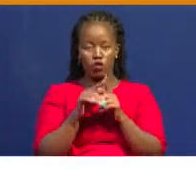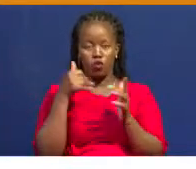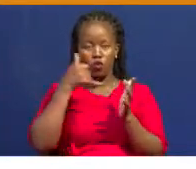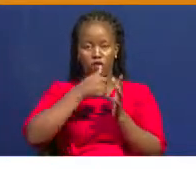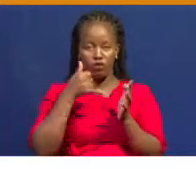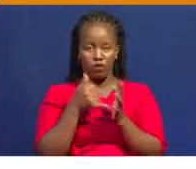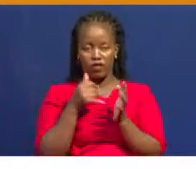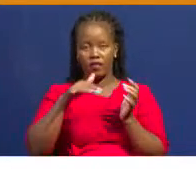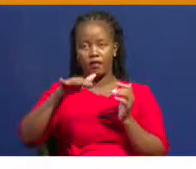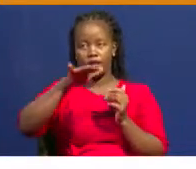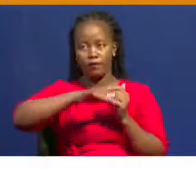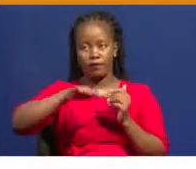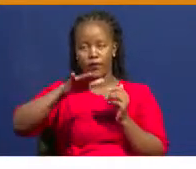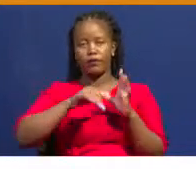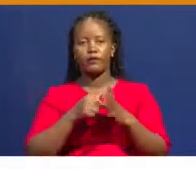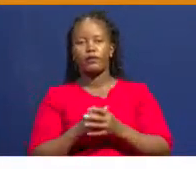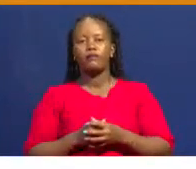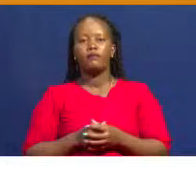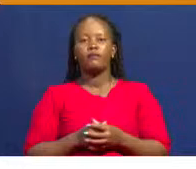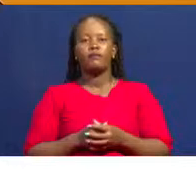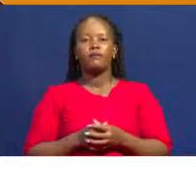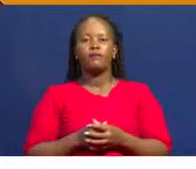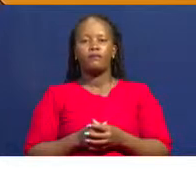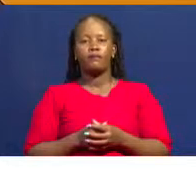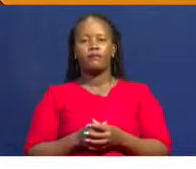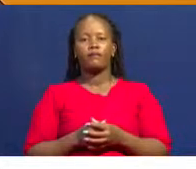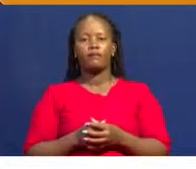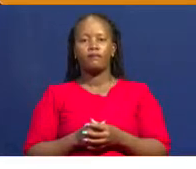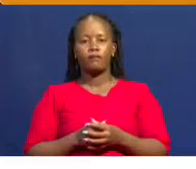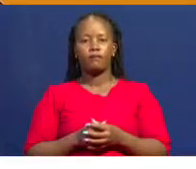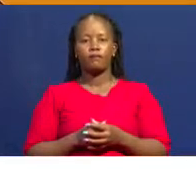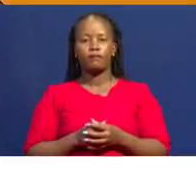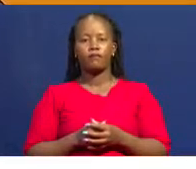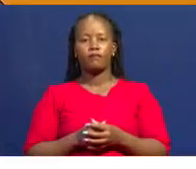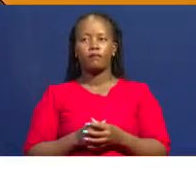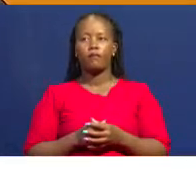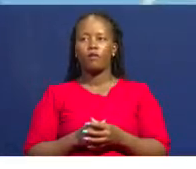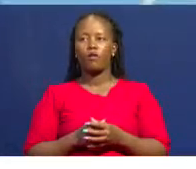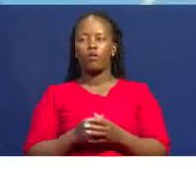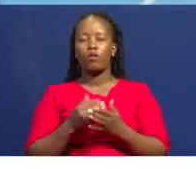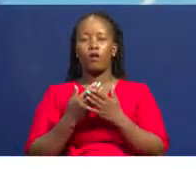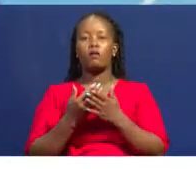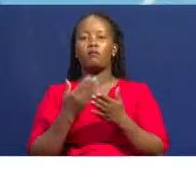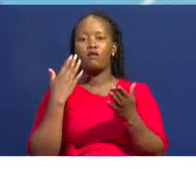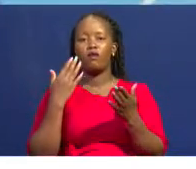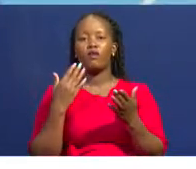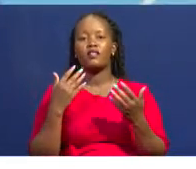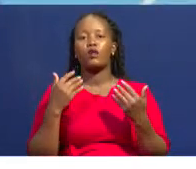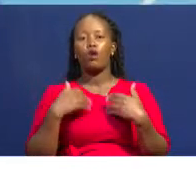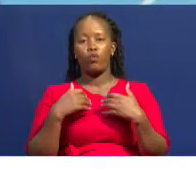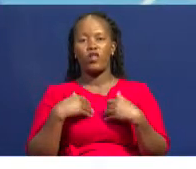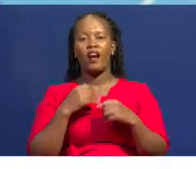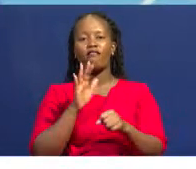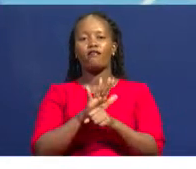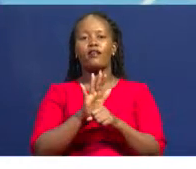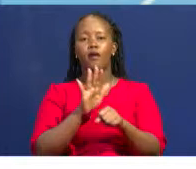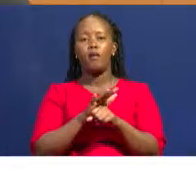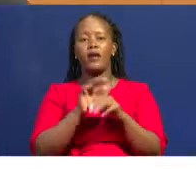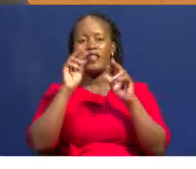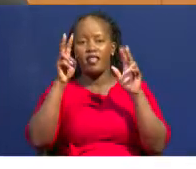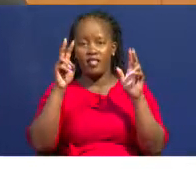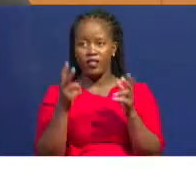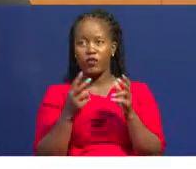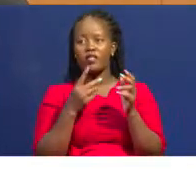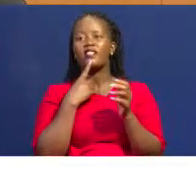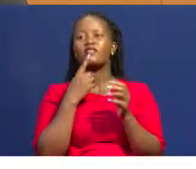emissions. I wanted to make that clarity. Yes, and even before you go back to him, there are some patent issues he's mentioning